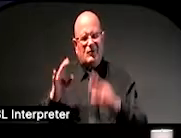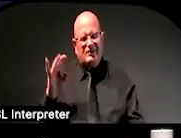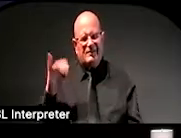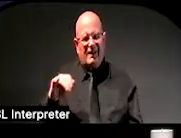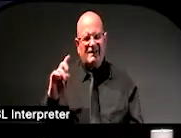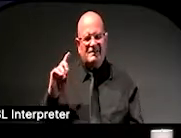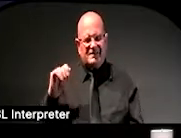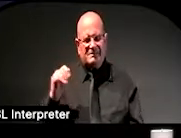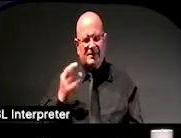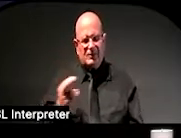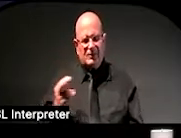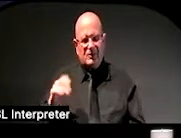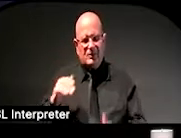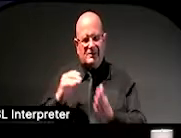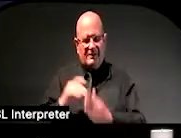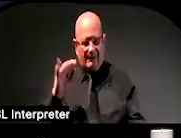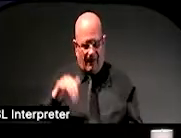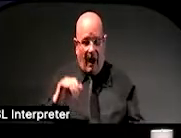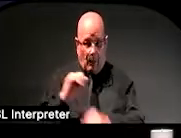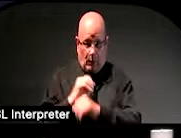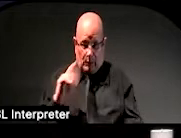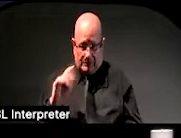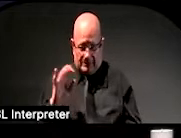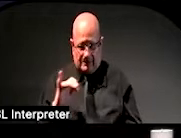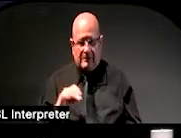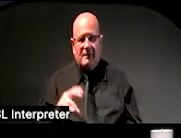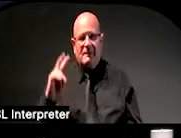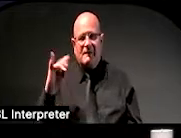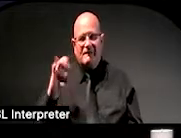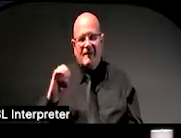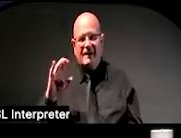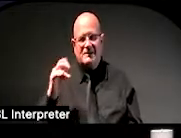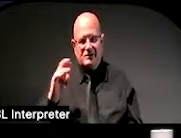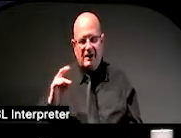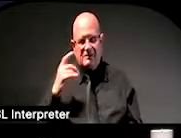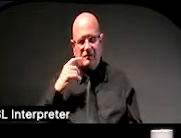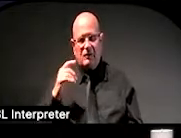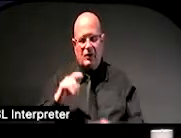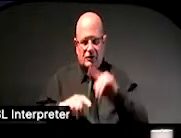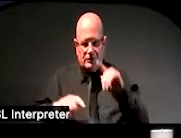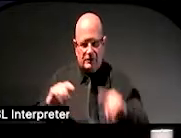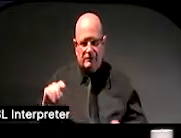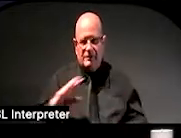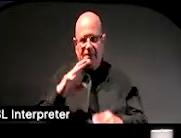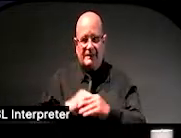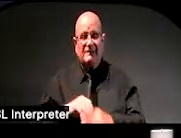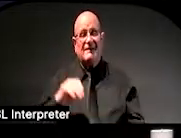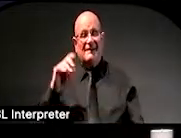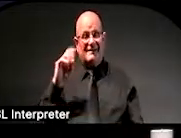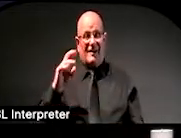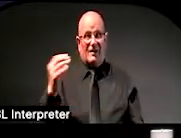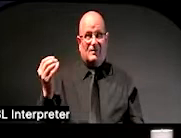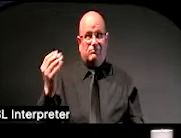Disability Resource Center. And I work at UTC. I'm the Vice Chancellor for Diversity and Engagement. So Dr. Rigler sends me an